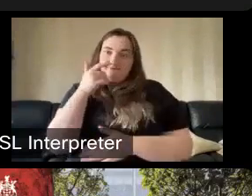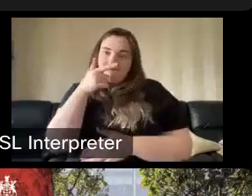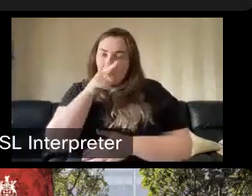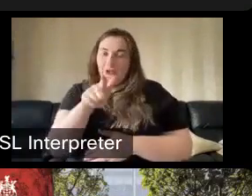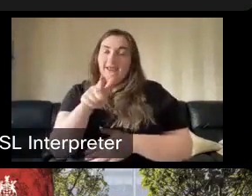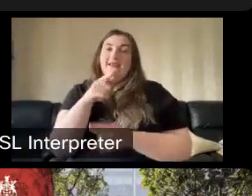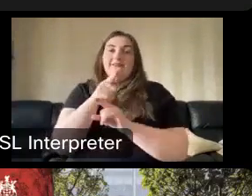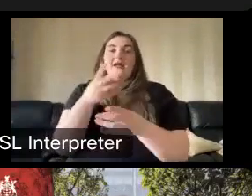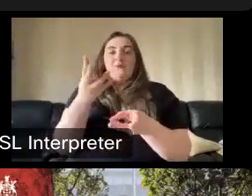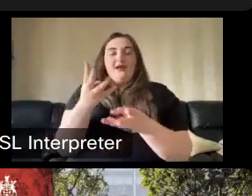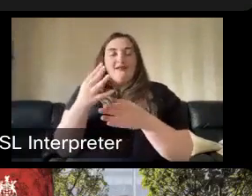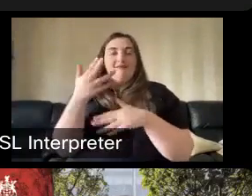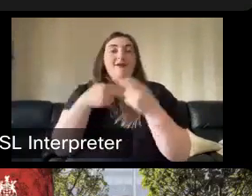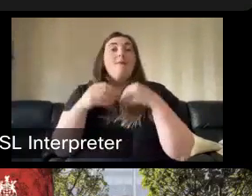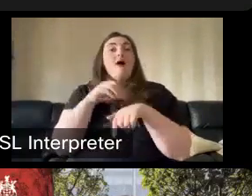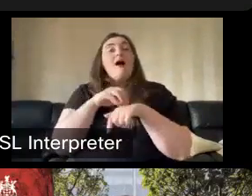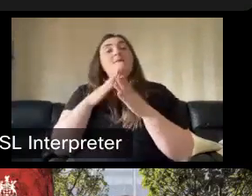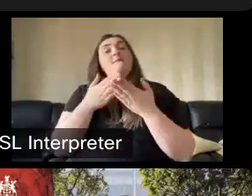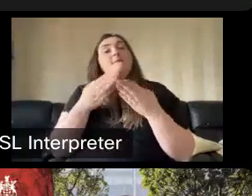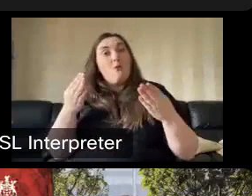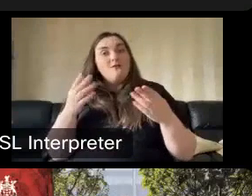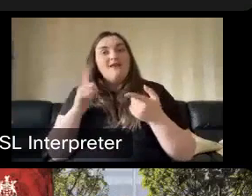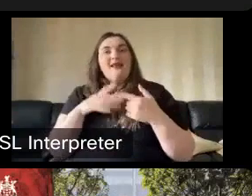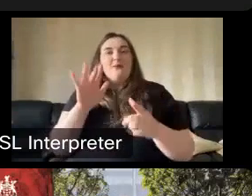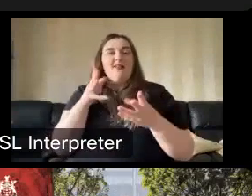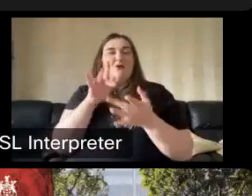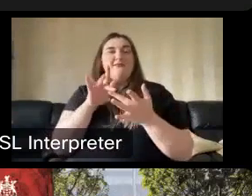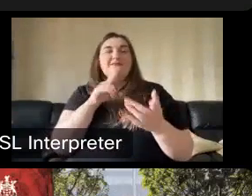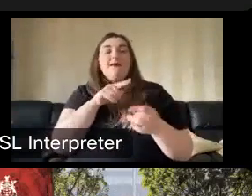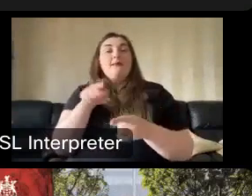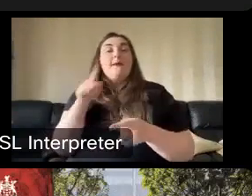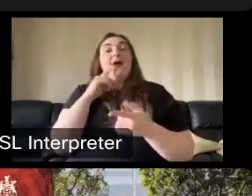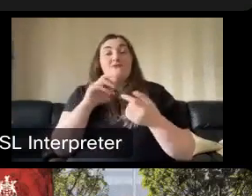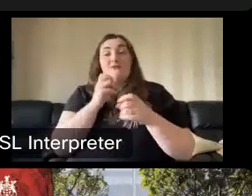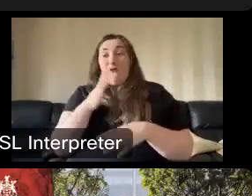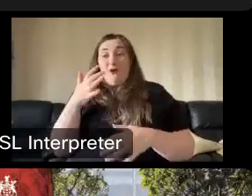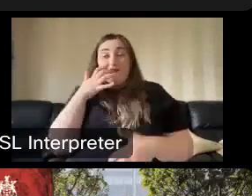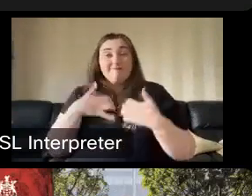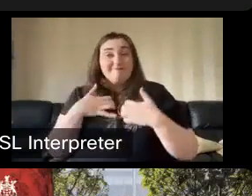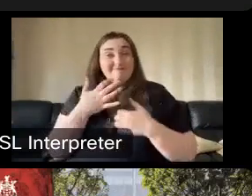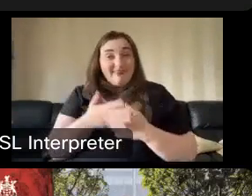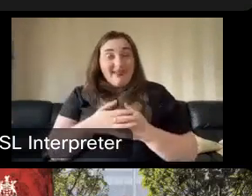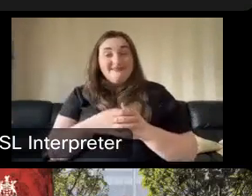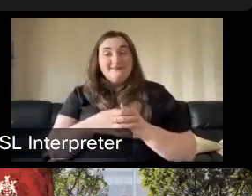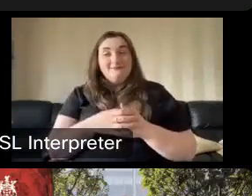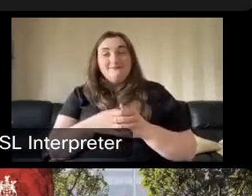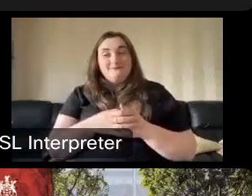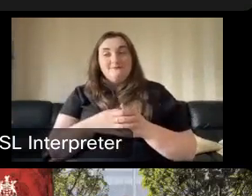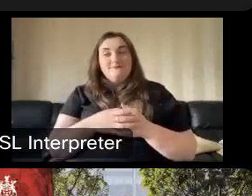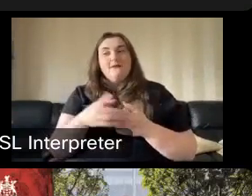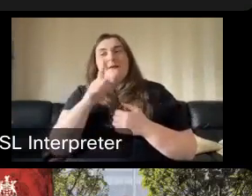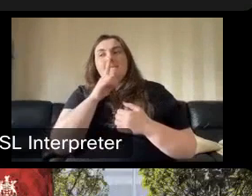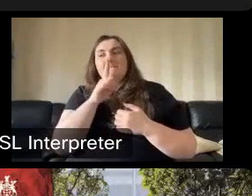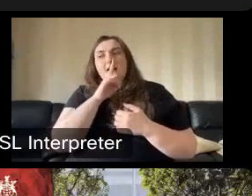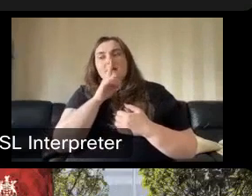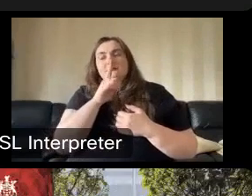are coming on board, and I've been in touch with them, and they're all up for it, which is brilliant. But what we want to